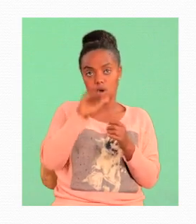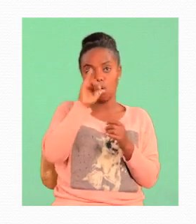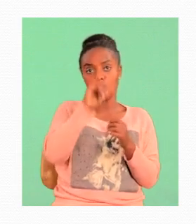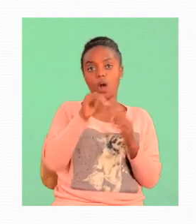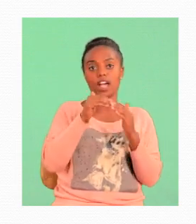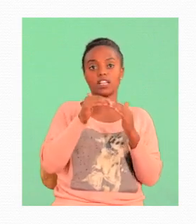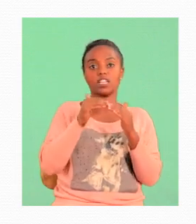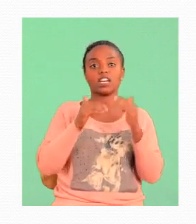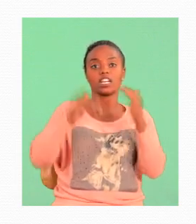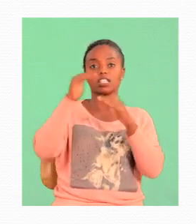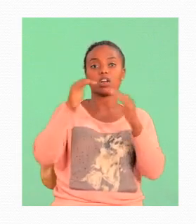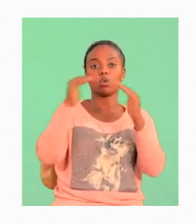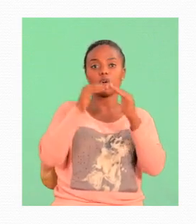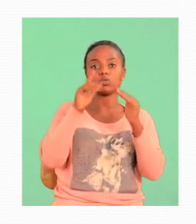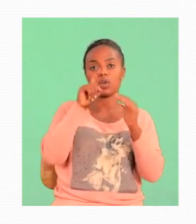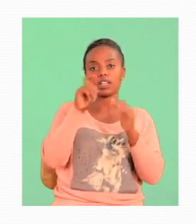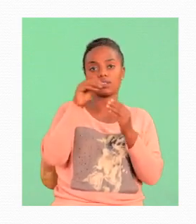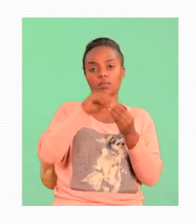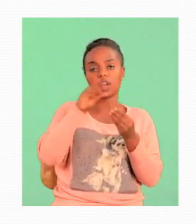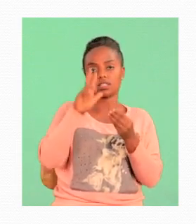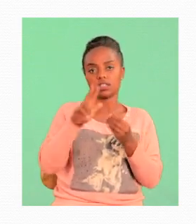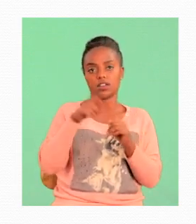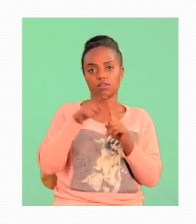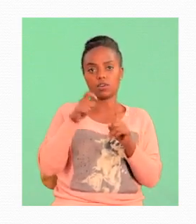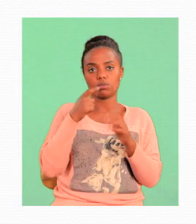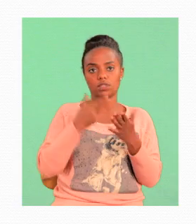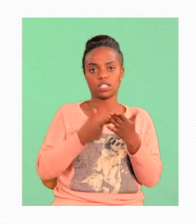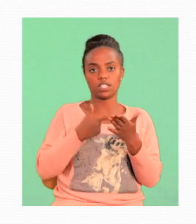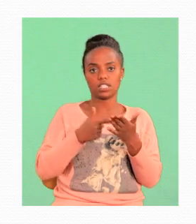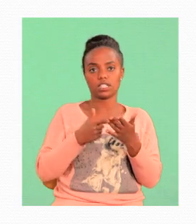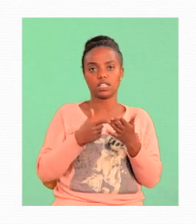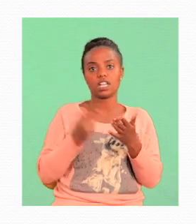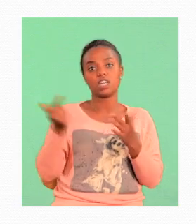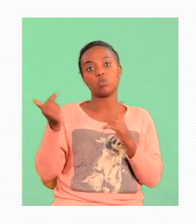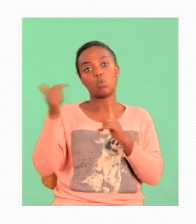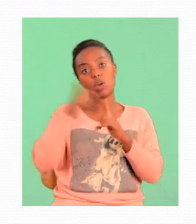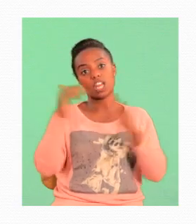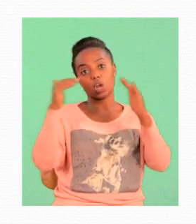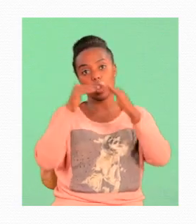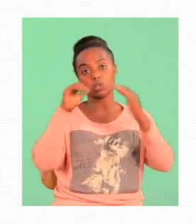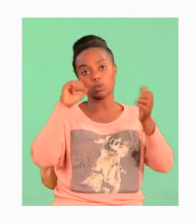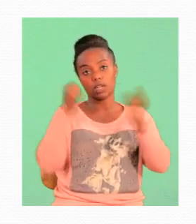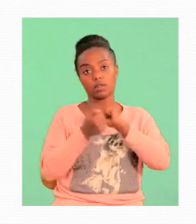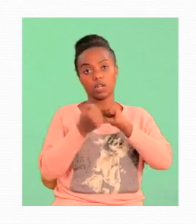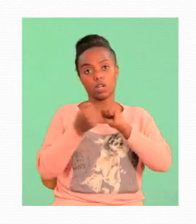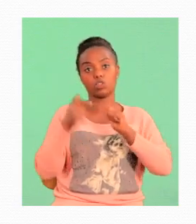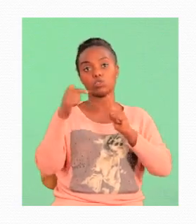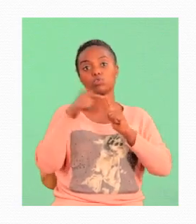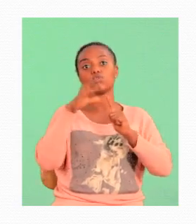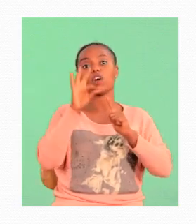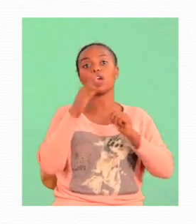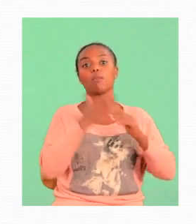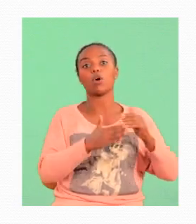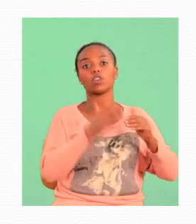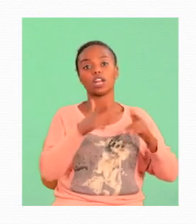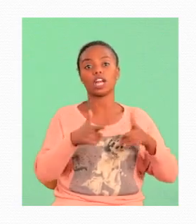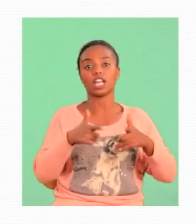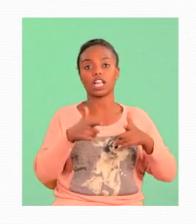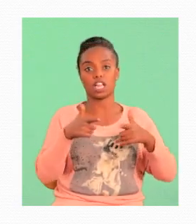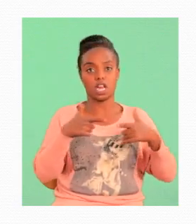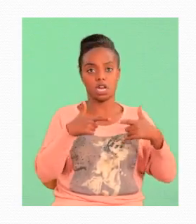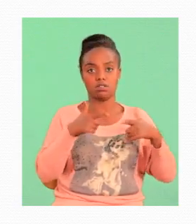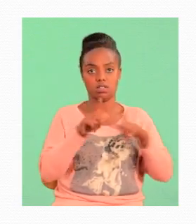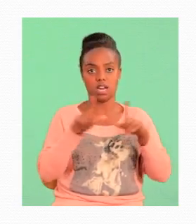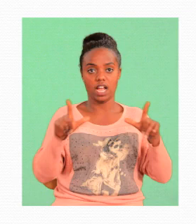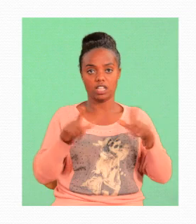to x plus 3. So from this, convert this to equation to find the boundary line, y is equal to